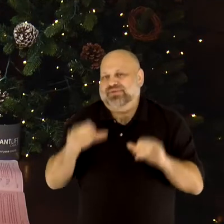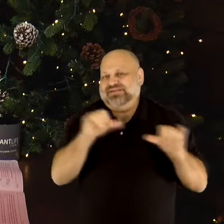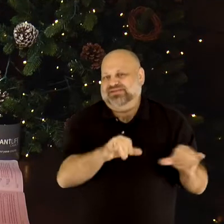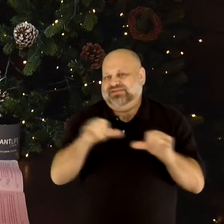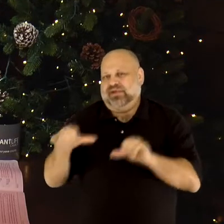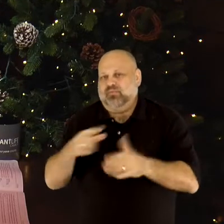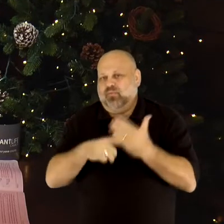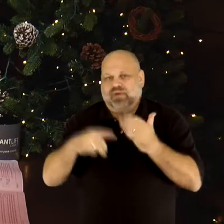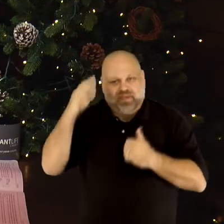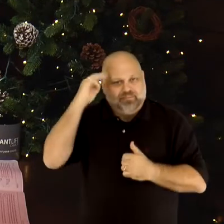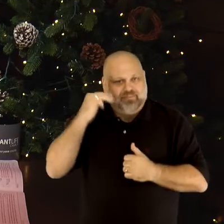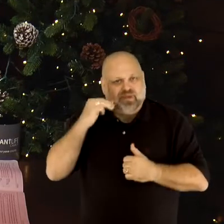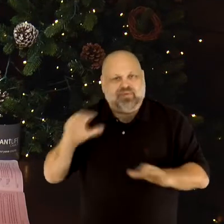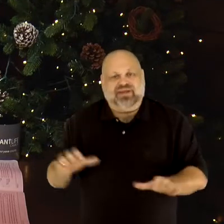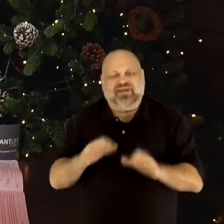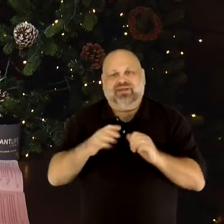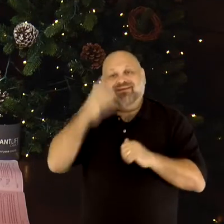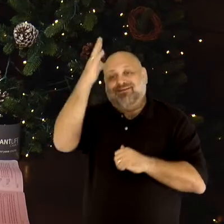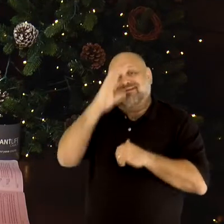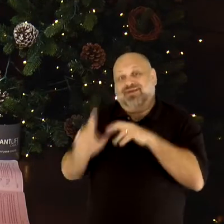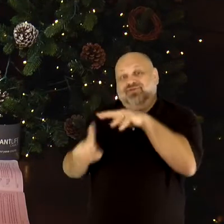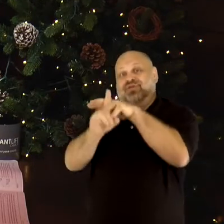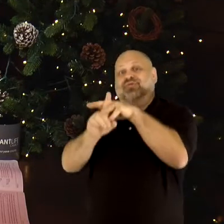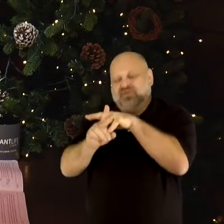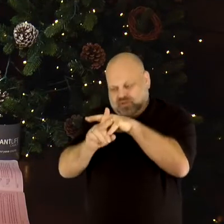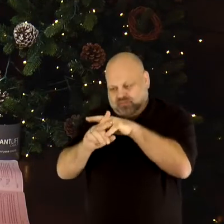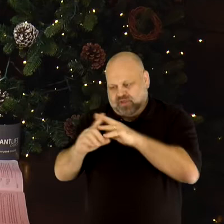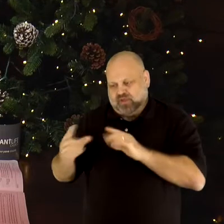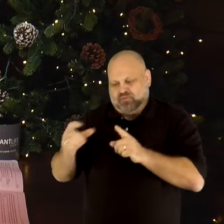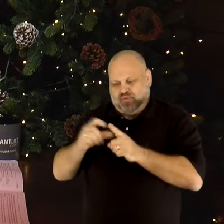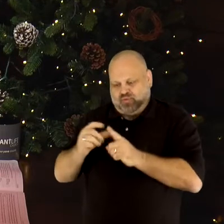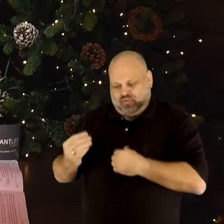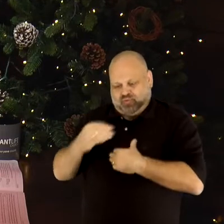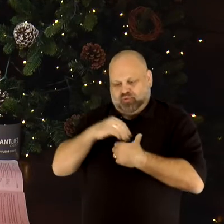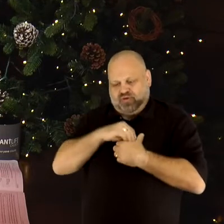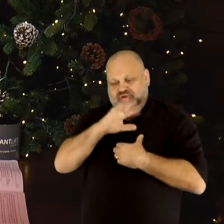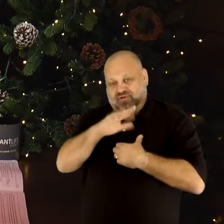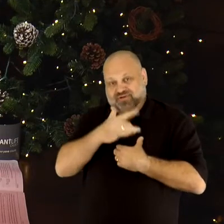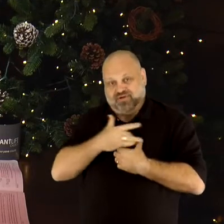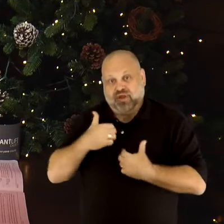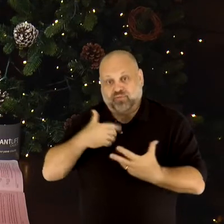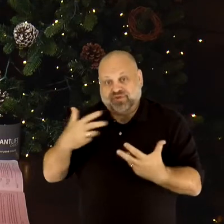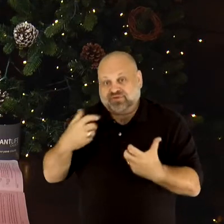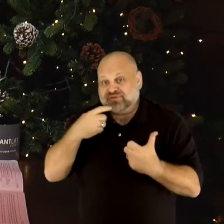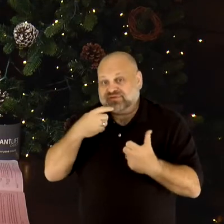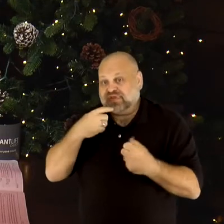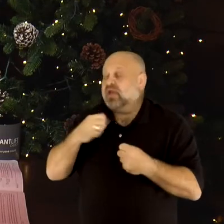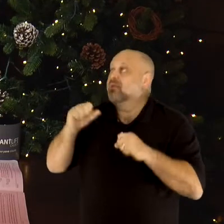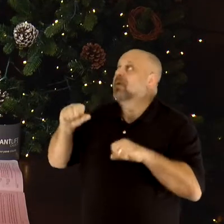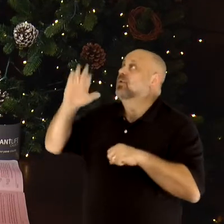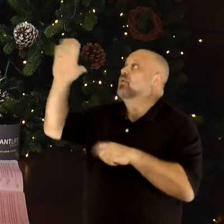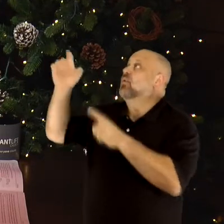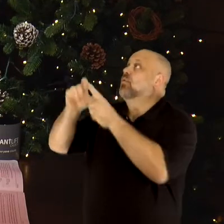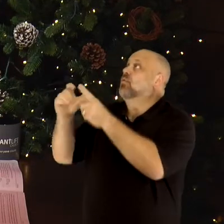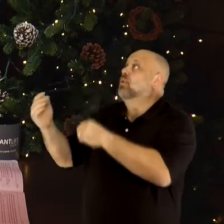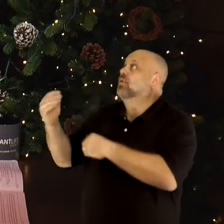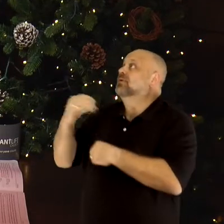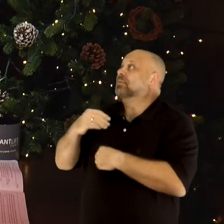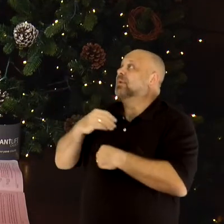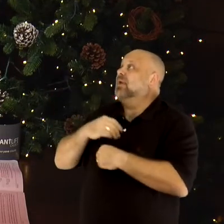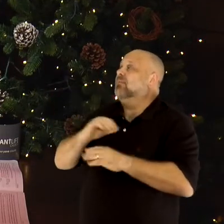that Mary did. When God shows up and puts a word in your heart, I want you to say, "May your word to me